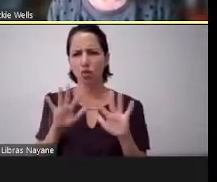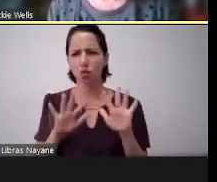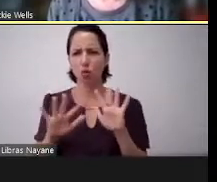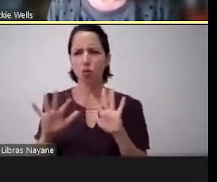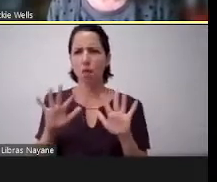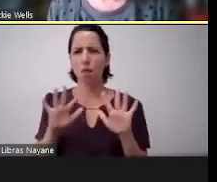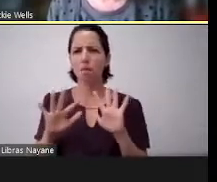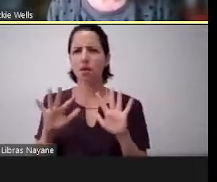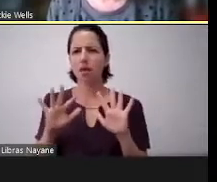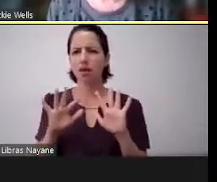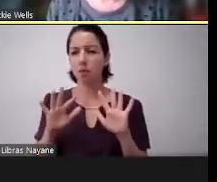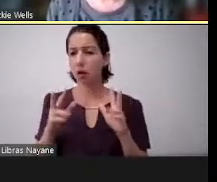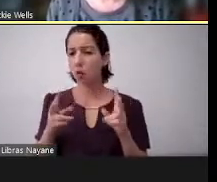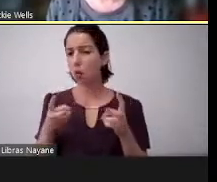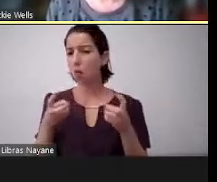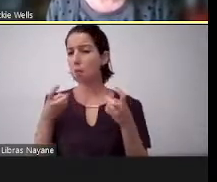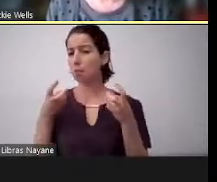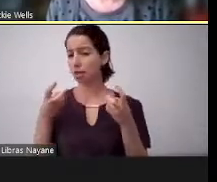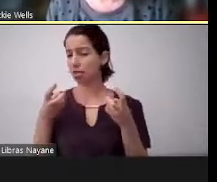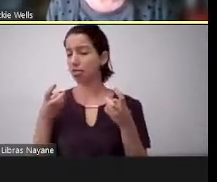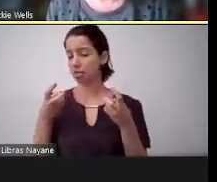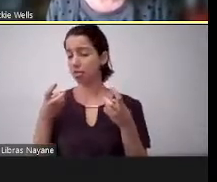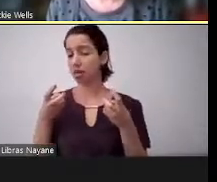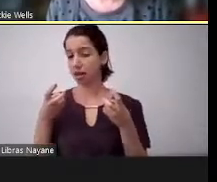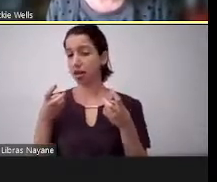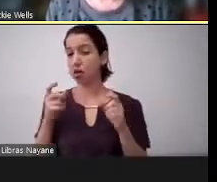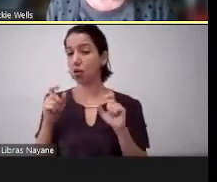exactly how that plays out for the individual